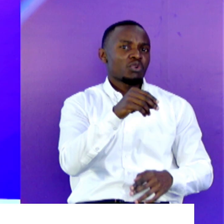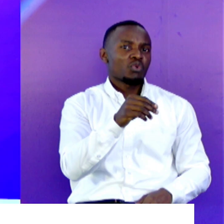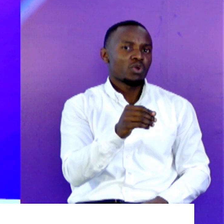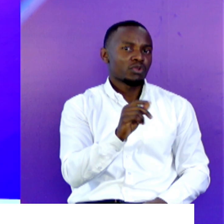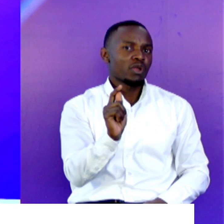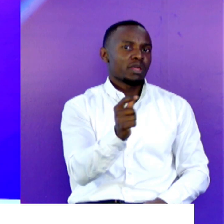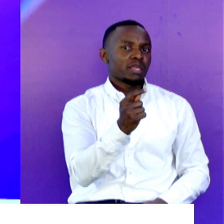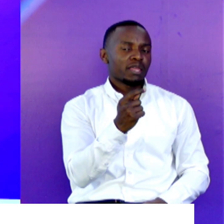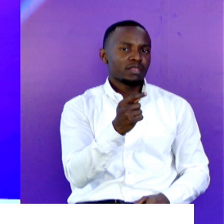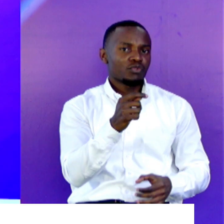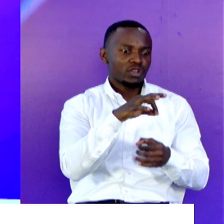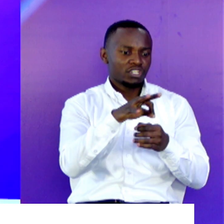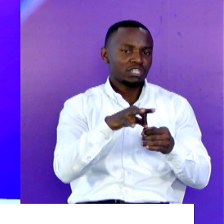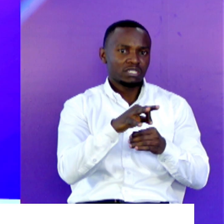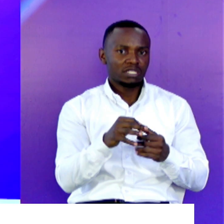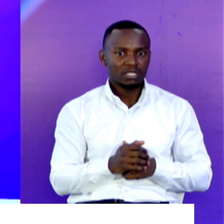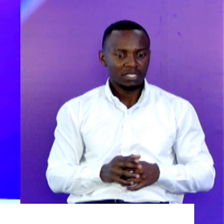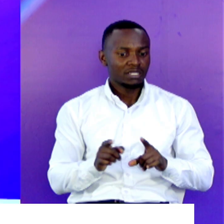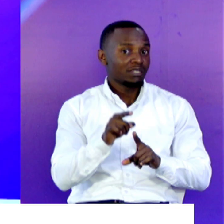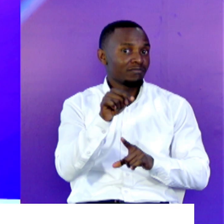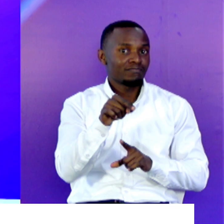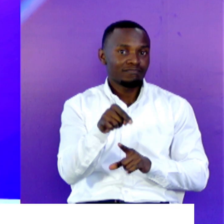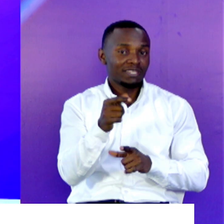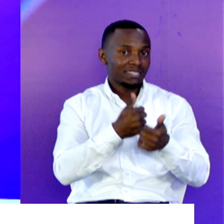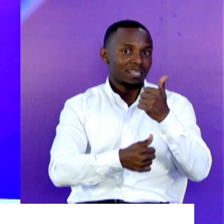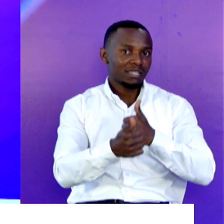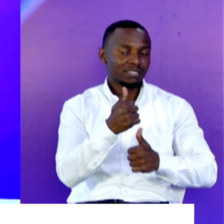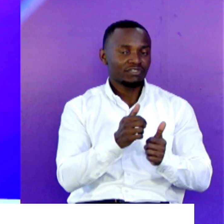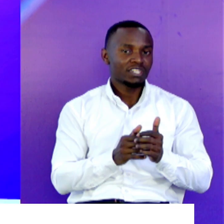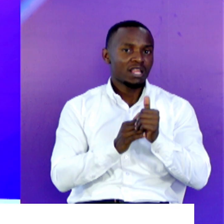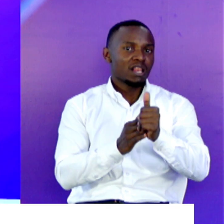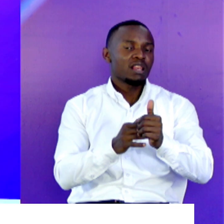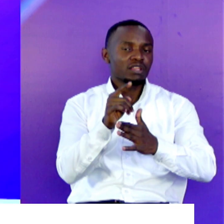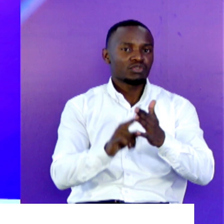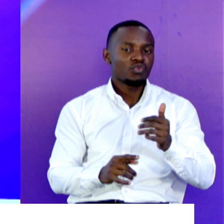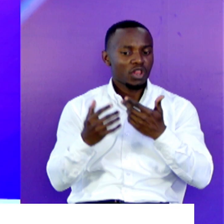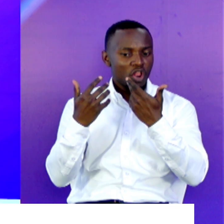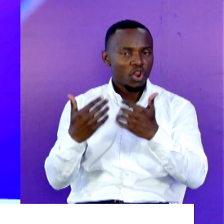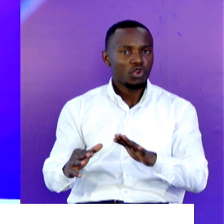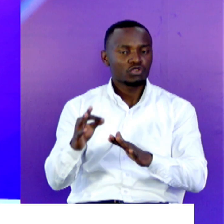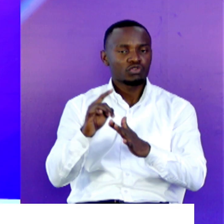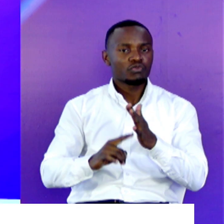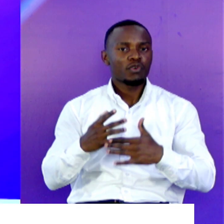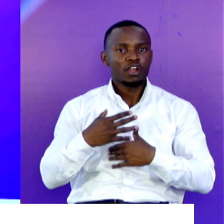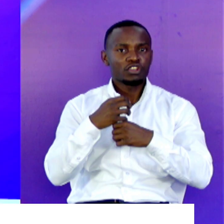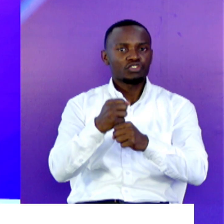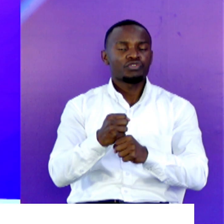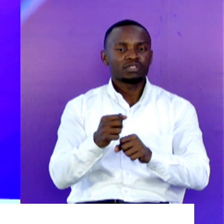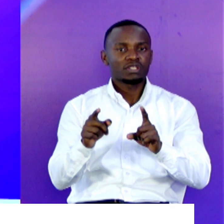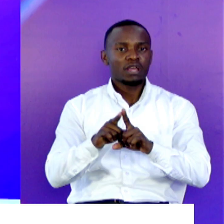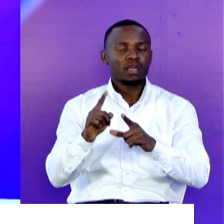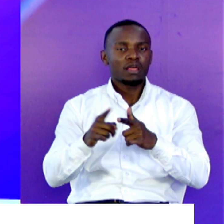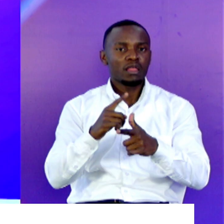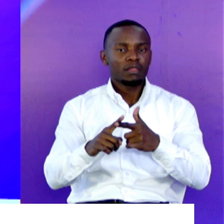tea. This fraudulent activity led to a significant loss of trust and the